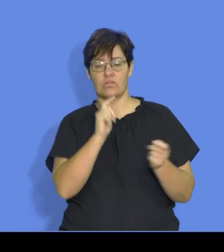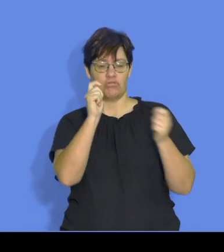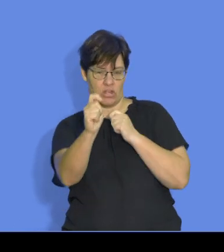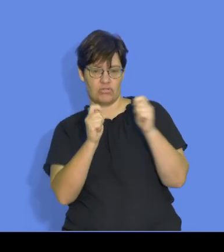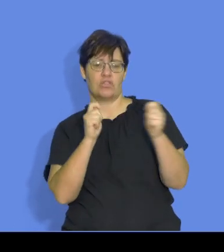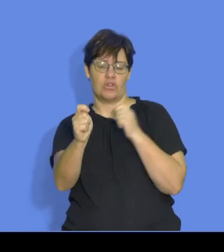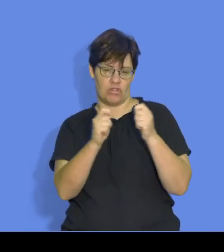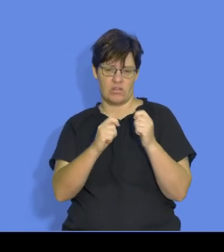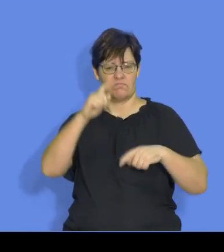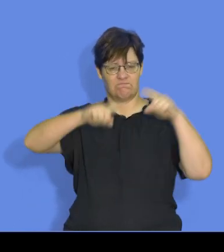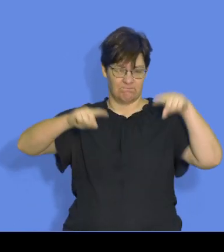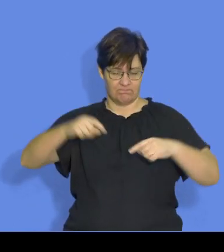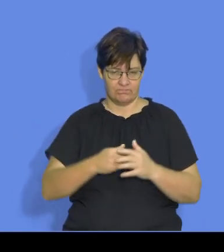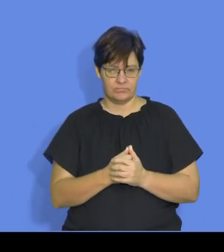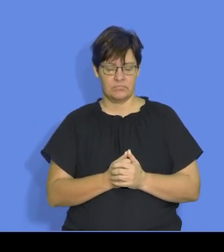changed from time to time,